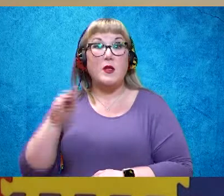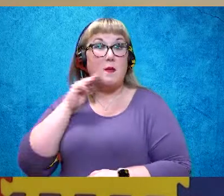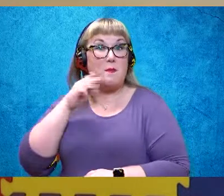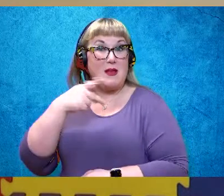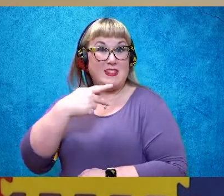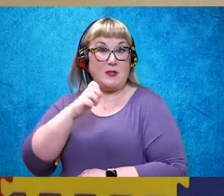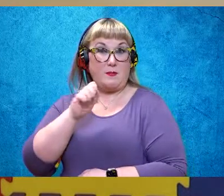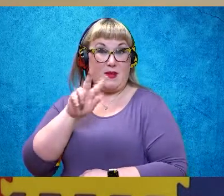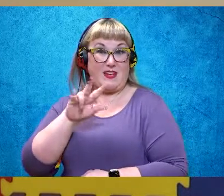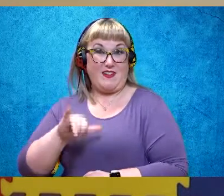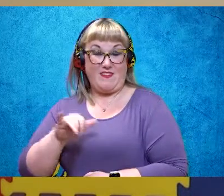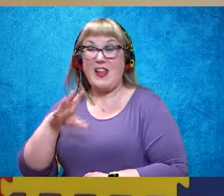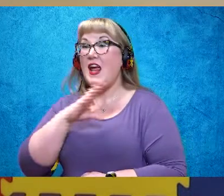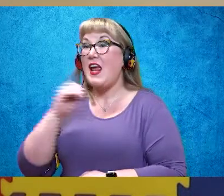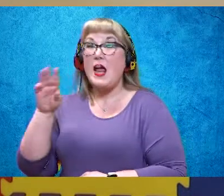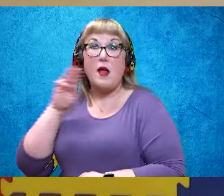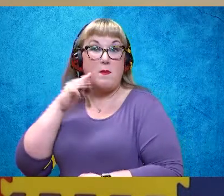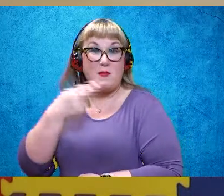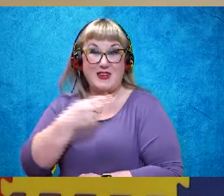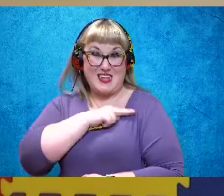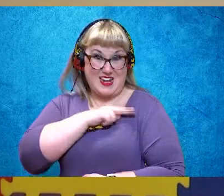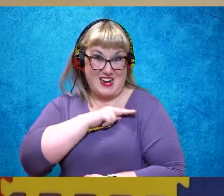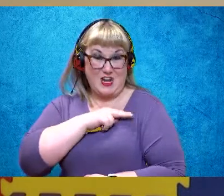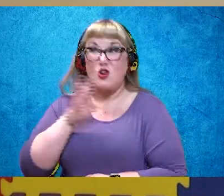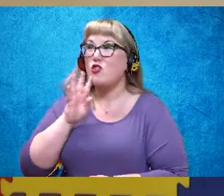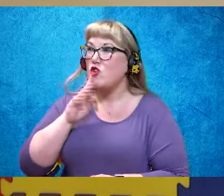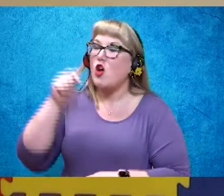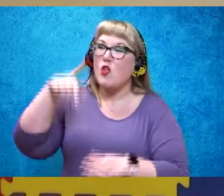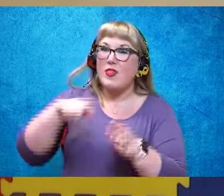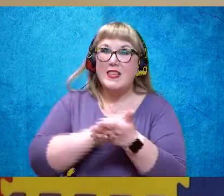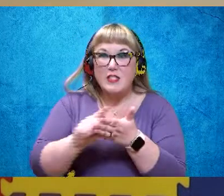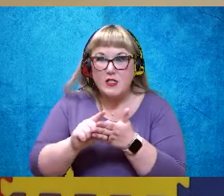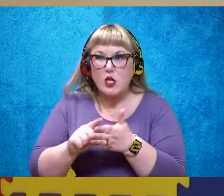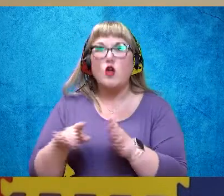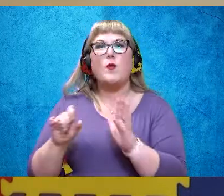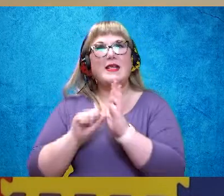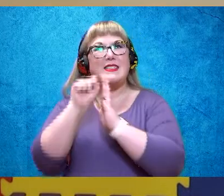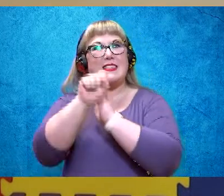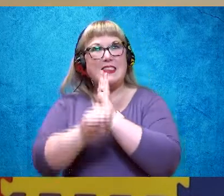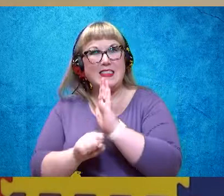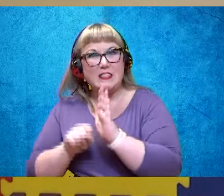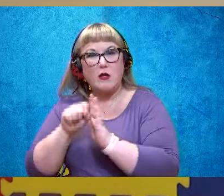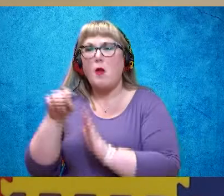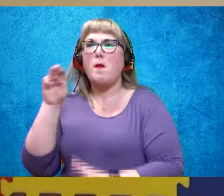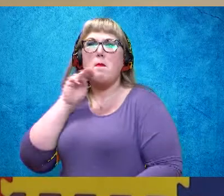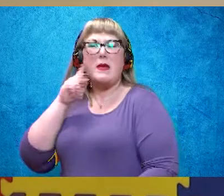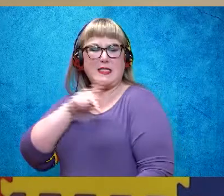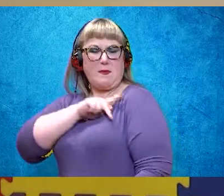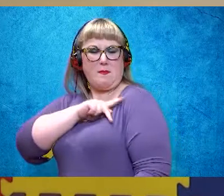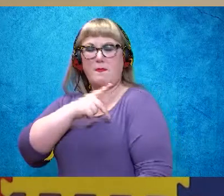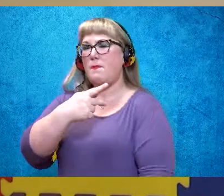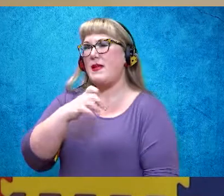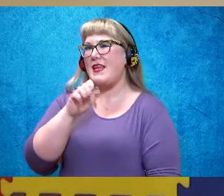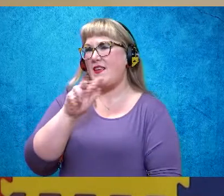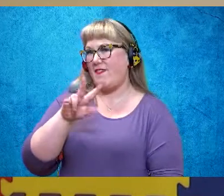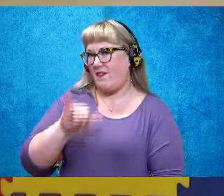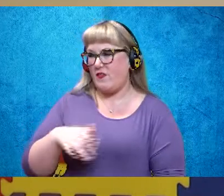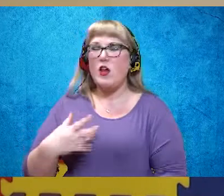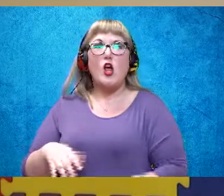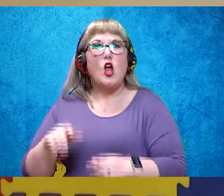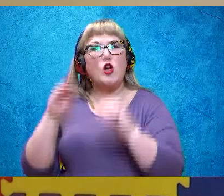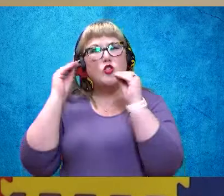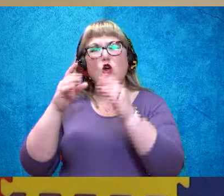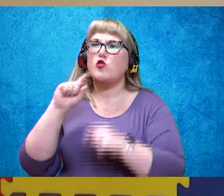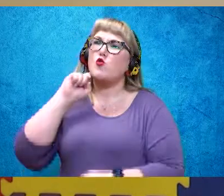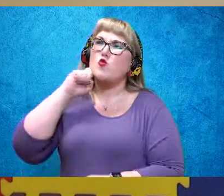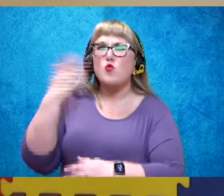and Miss H and Miss Williams and Miss Garoni have talked to you this week about the seasons. Miss Peavy taught us a really cool song on Monday